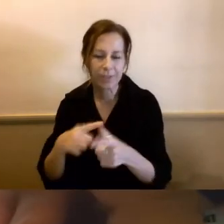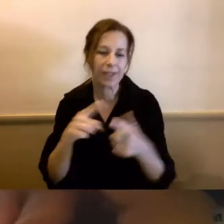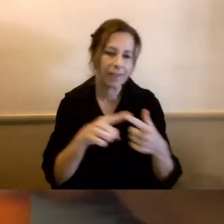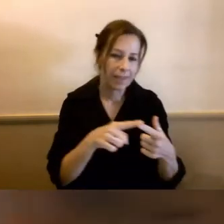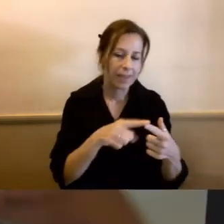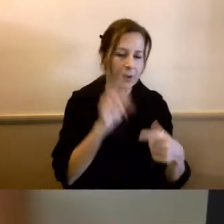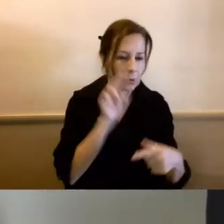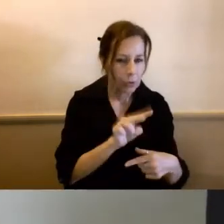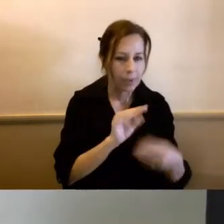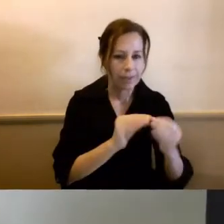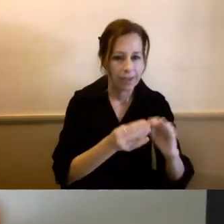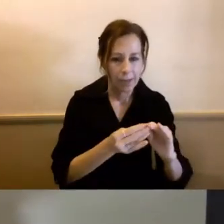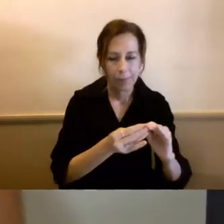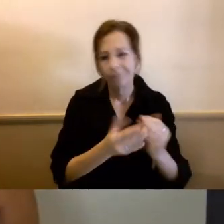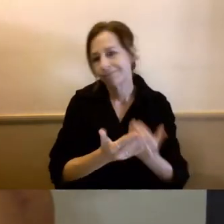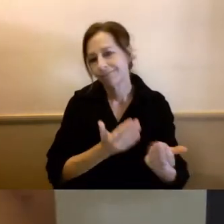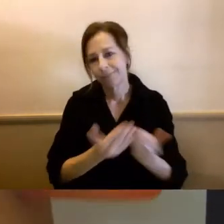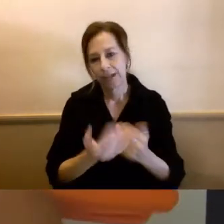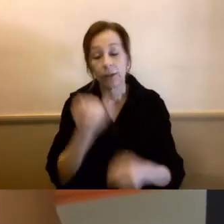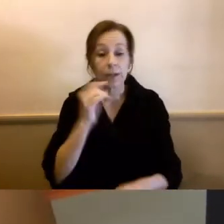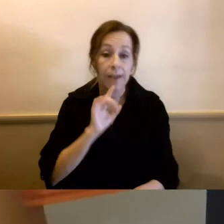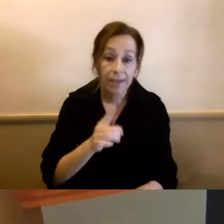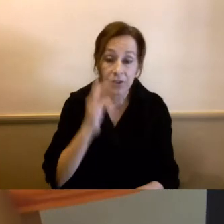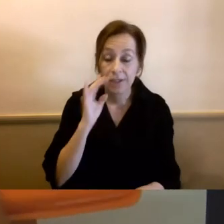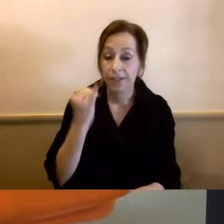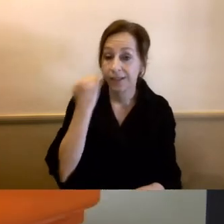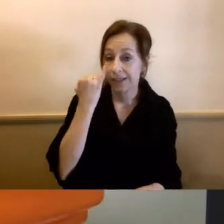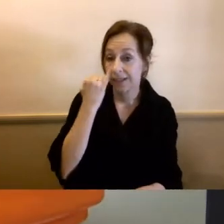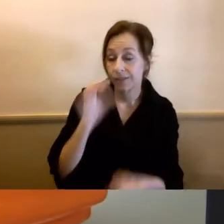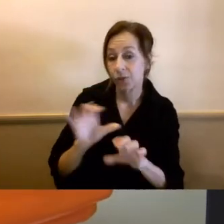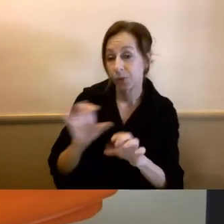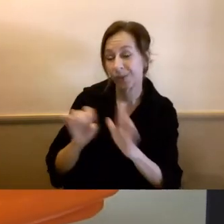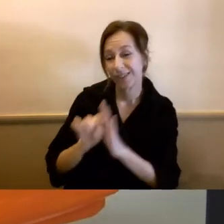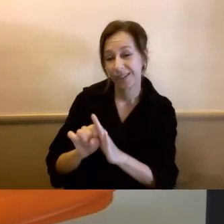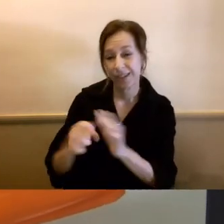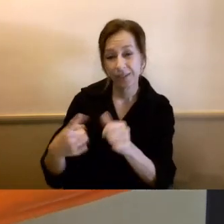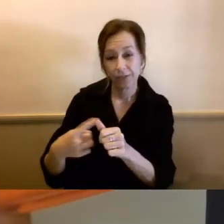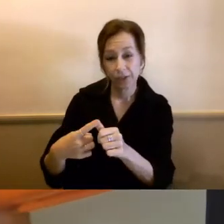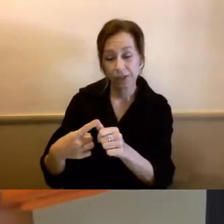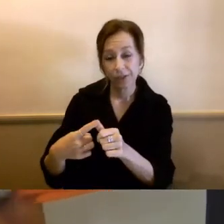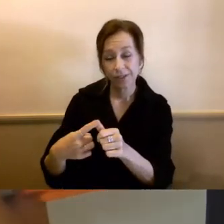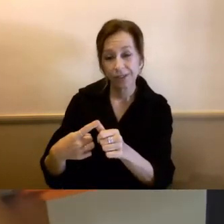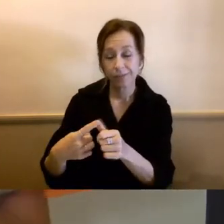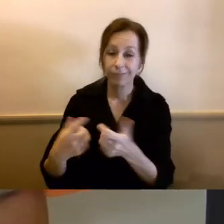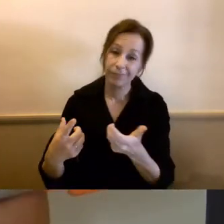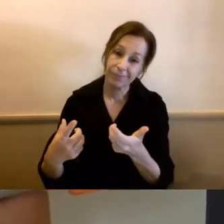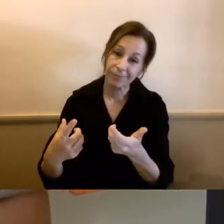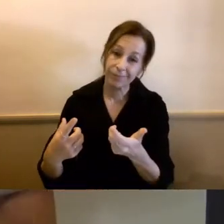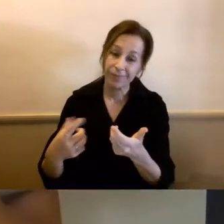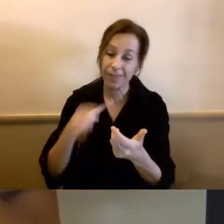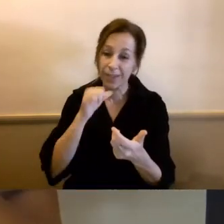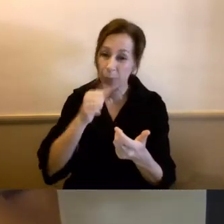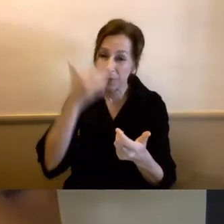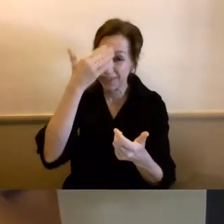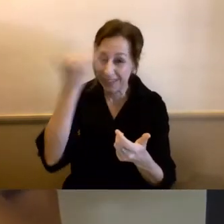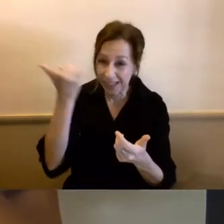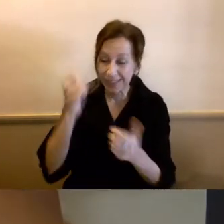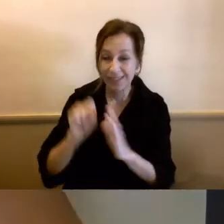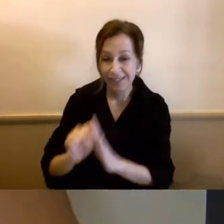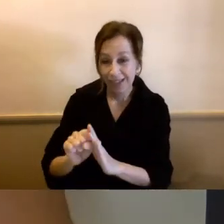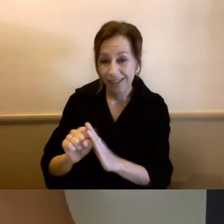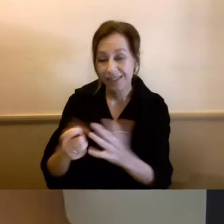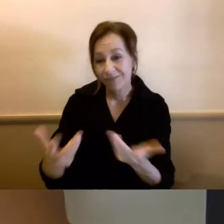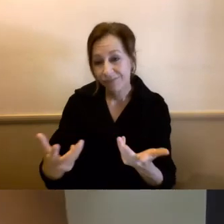the number. It doesn't matter. If you do the signs first, then more than likely you won't forget to do the